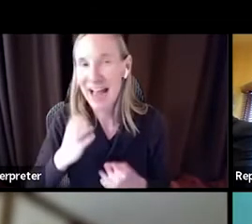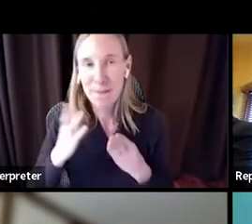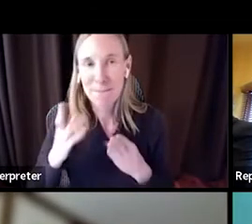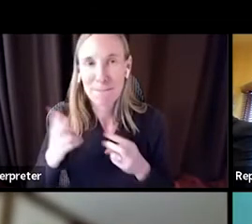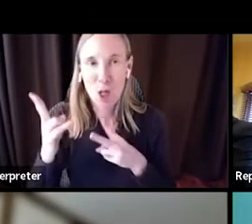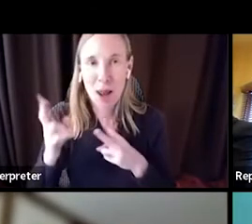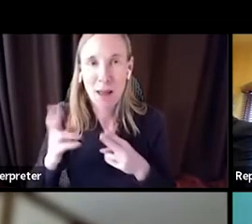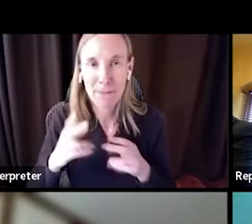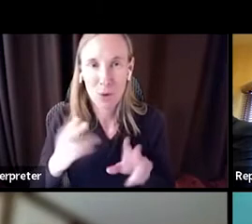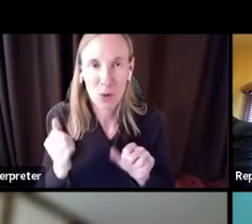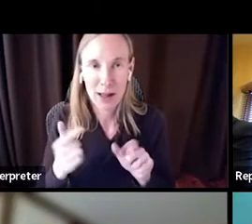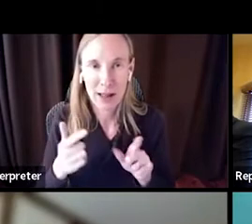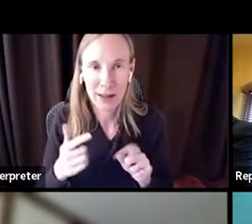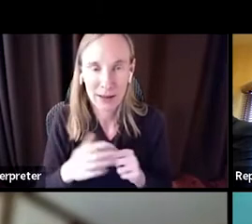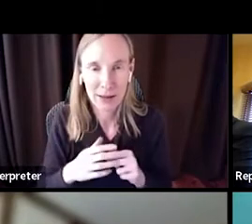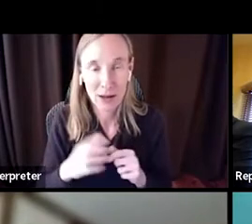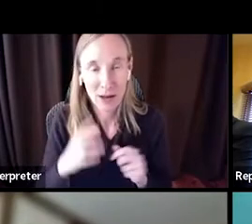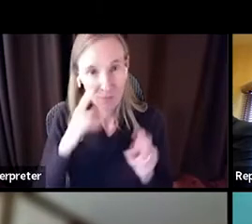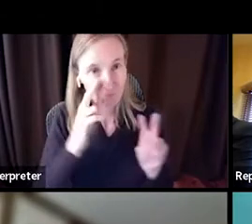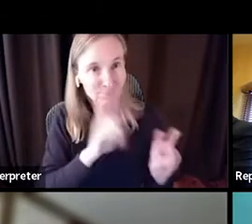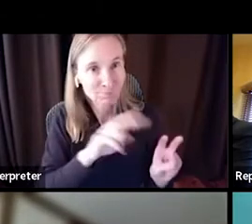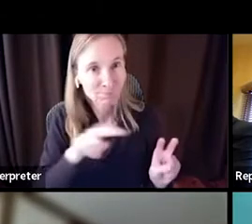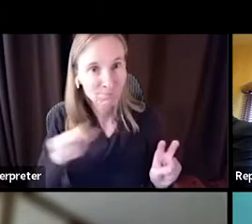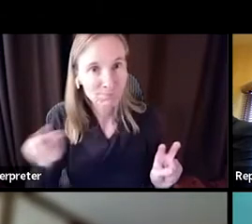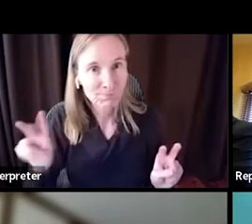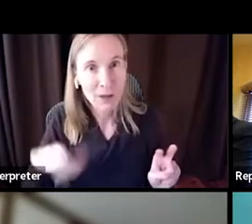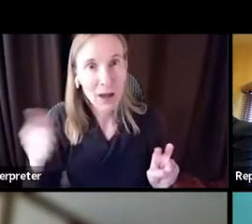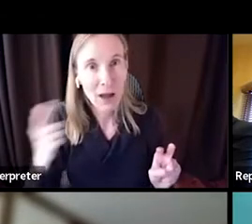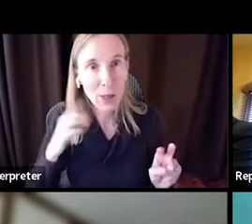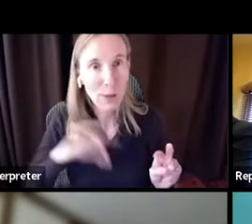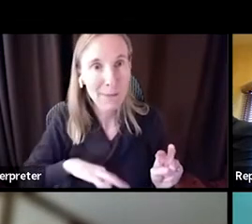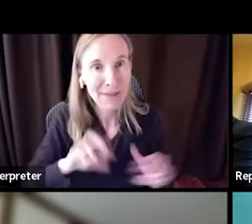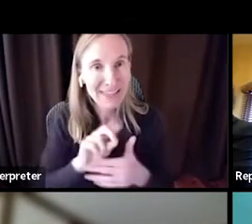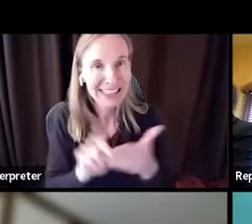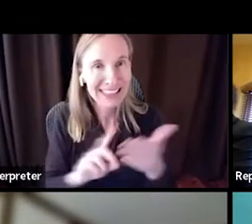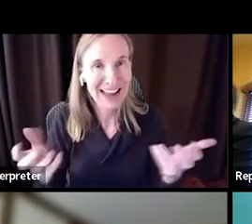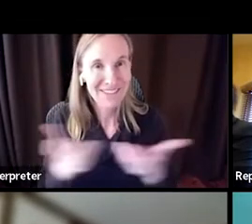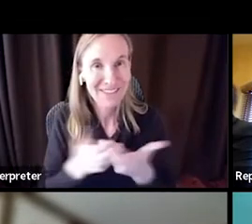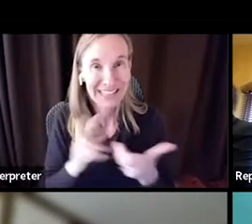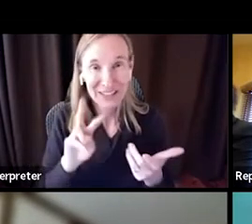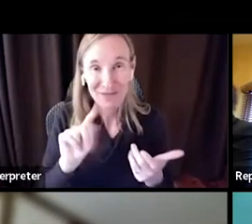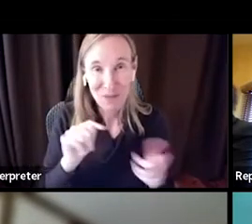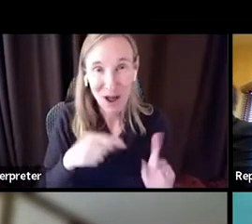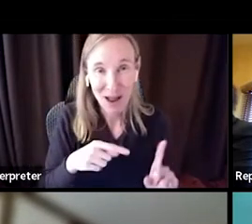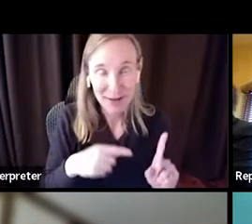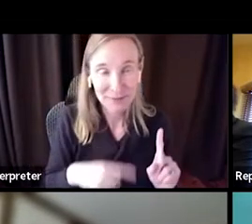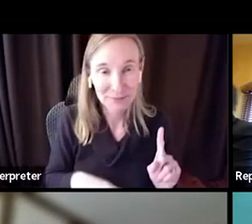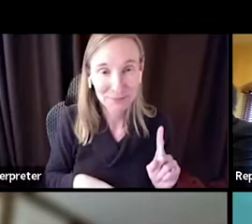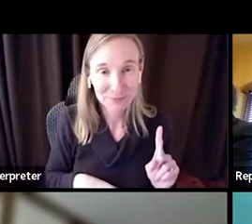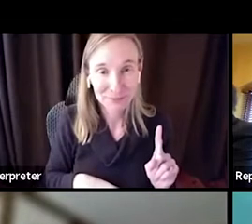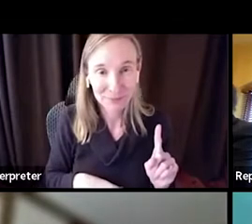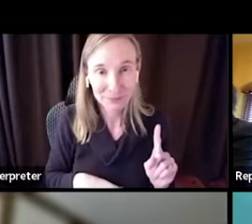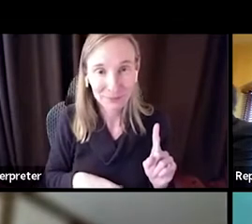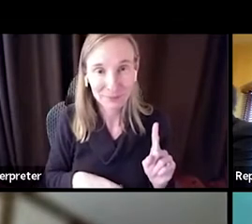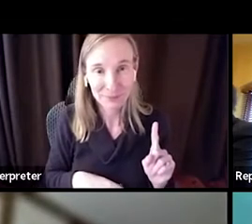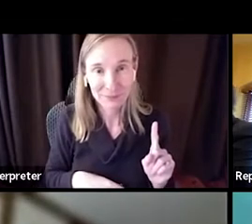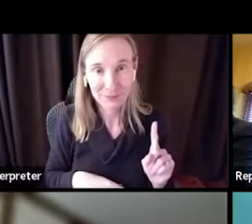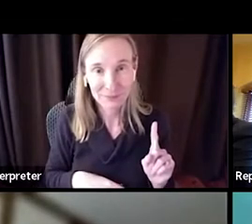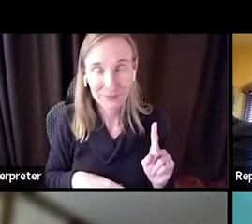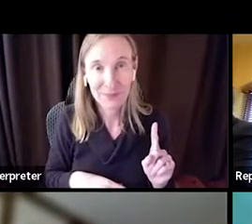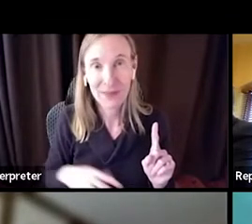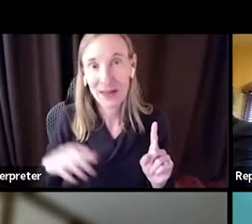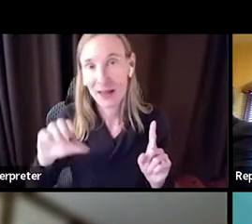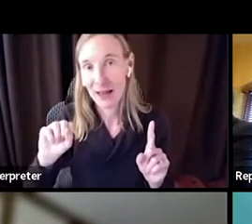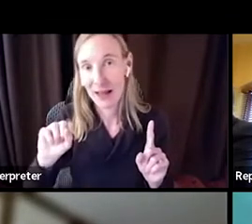when we were looking at what benefit design would make sense in Vermont, it was the request of stakeholders and